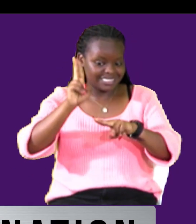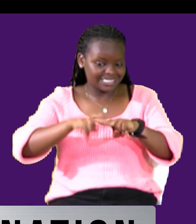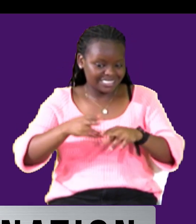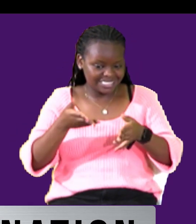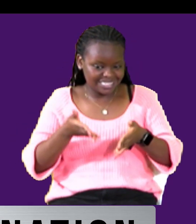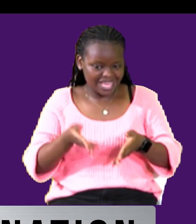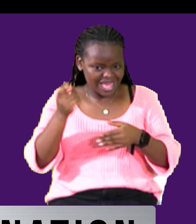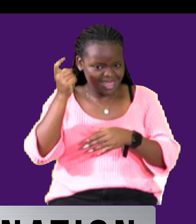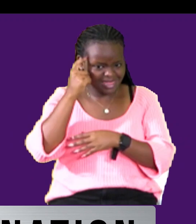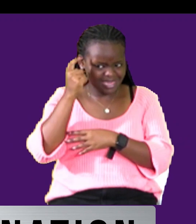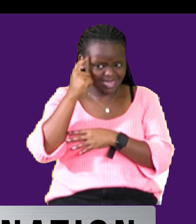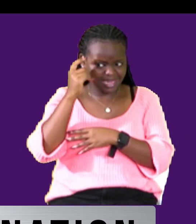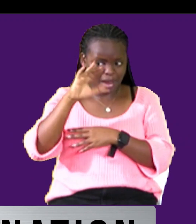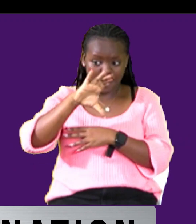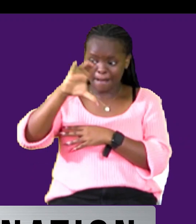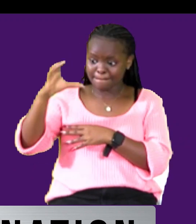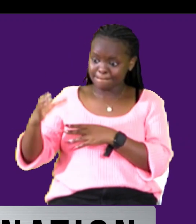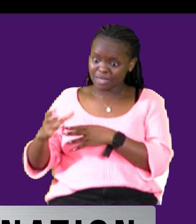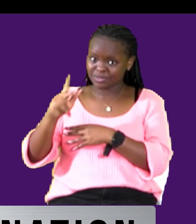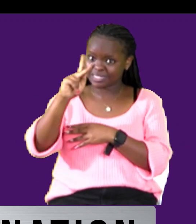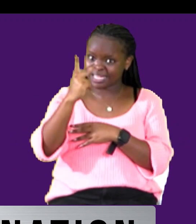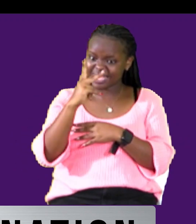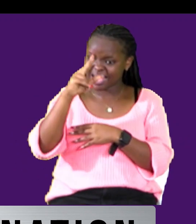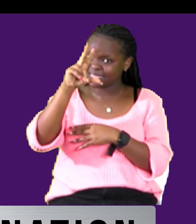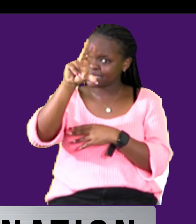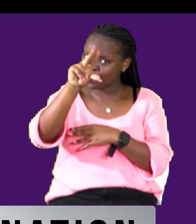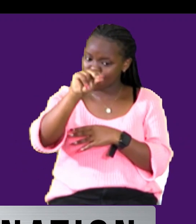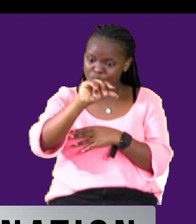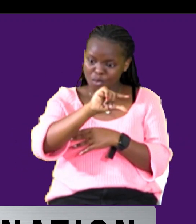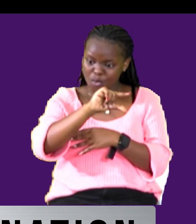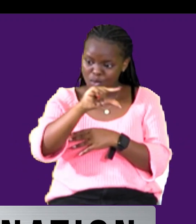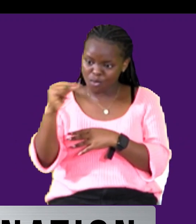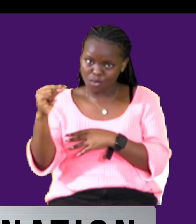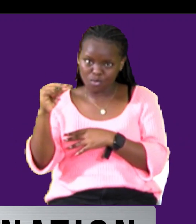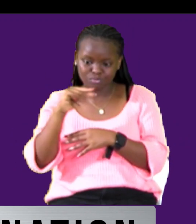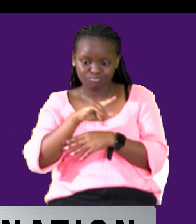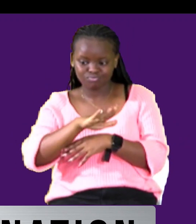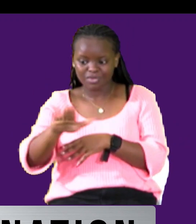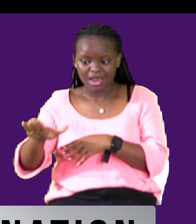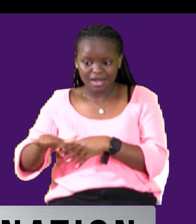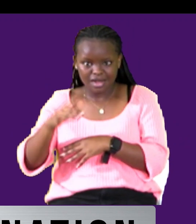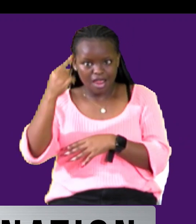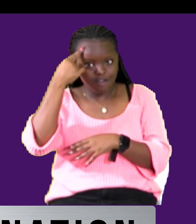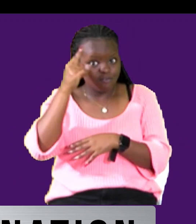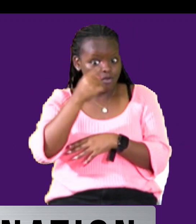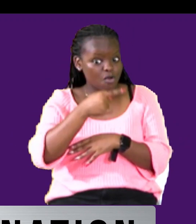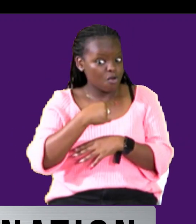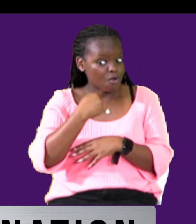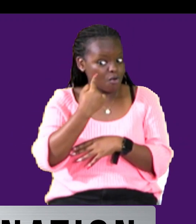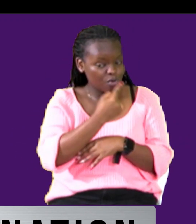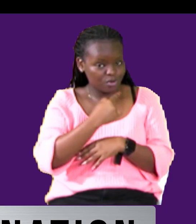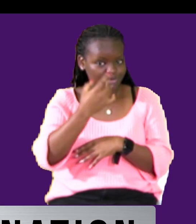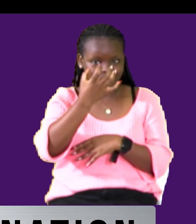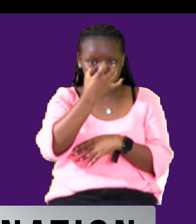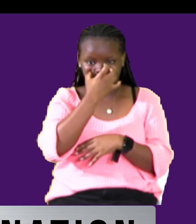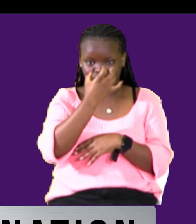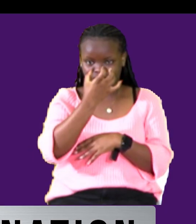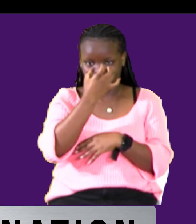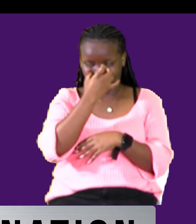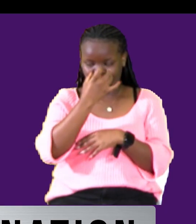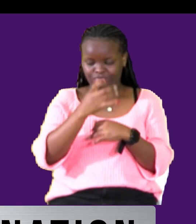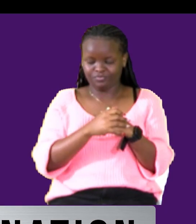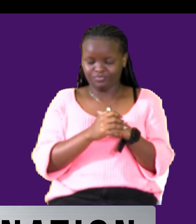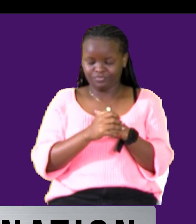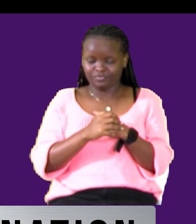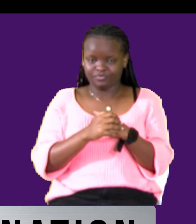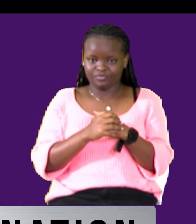were thinking the Mulima was a no-go zone for who? One Ruto. The President of the Republic